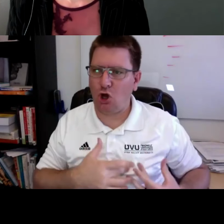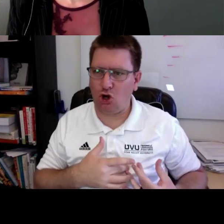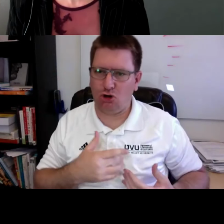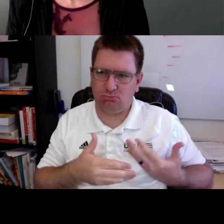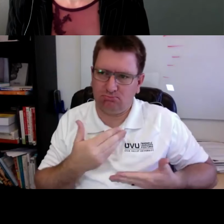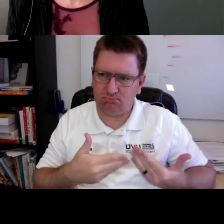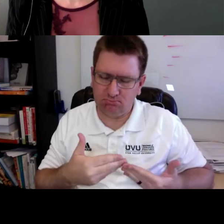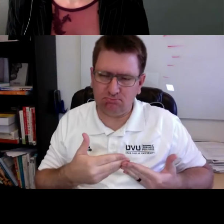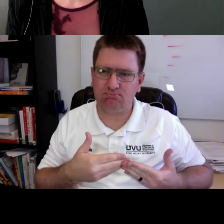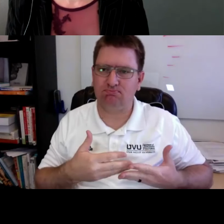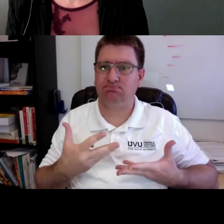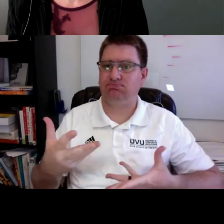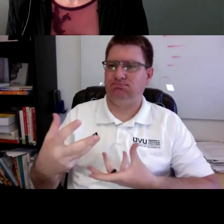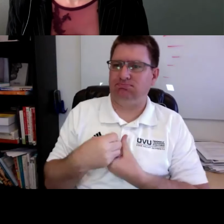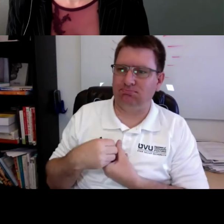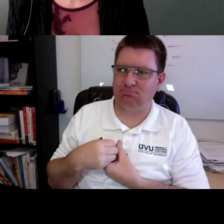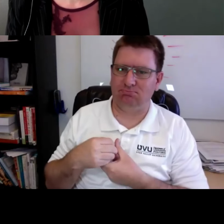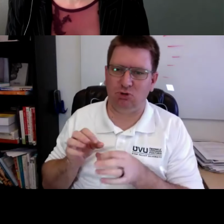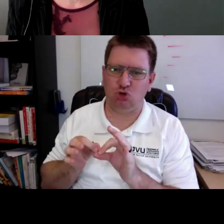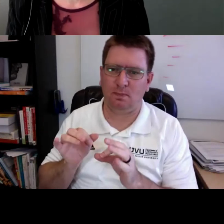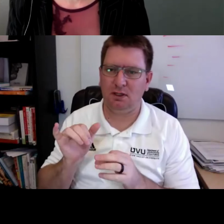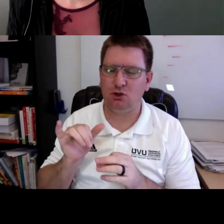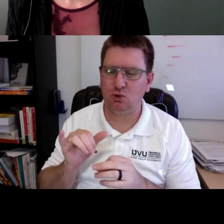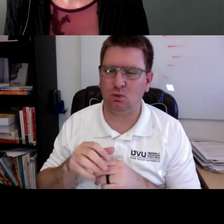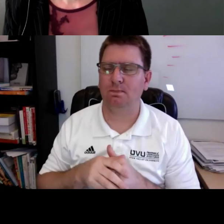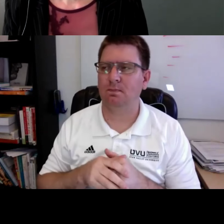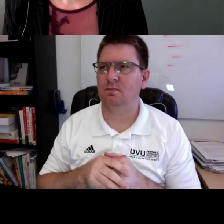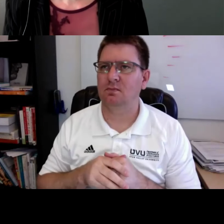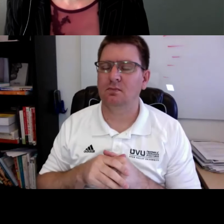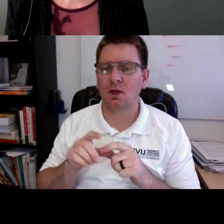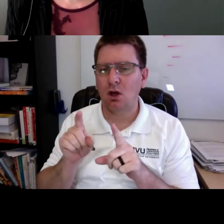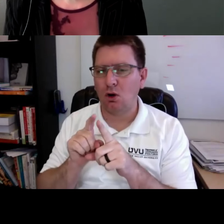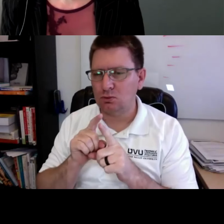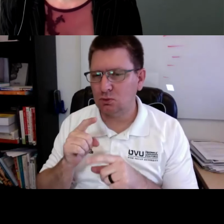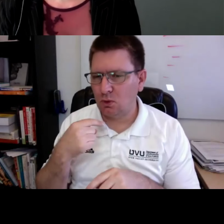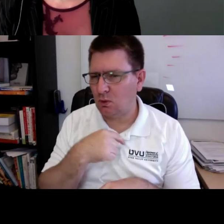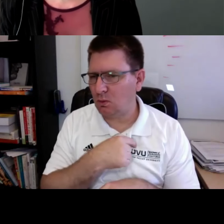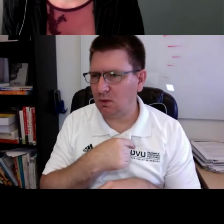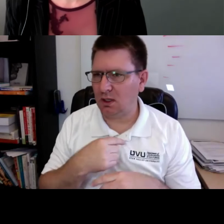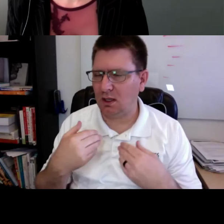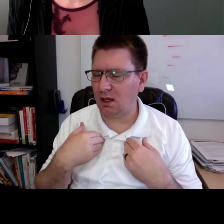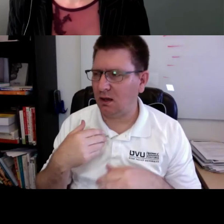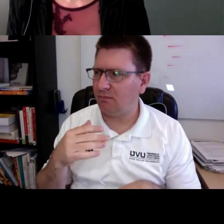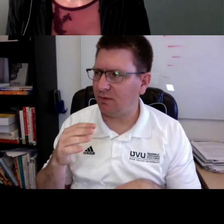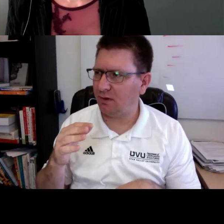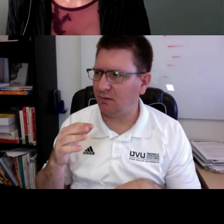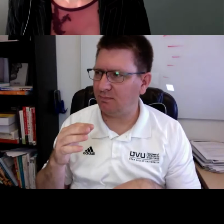we're incorporating, the heart of the community as well as the interpreting